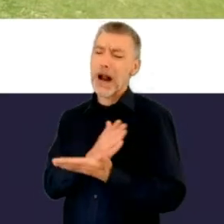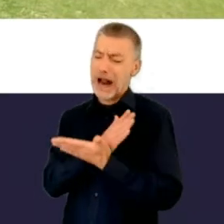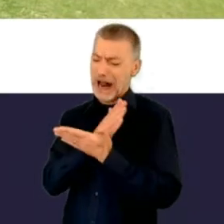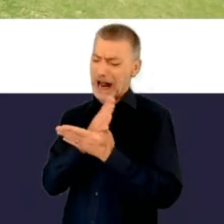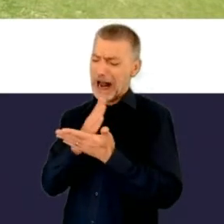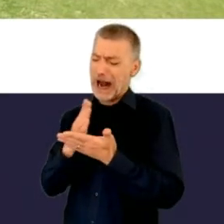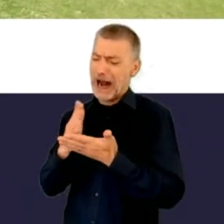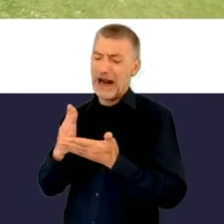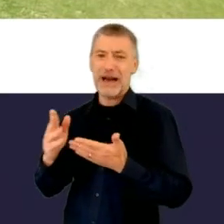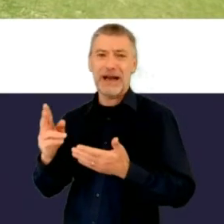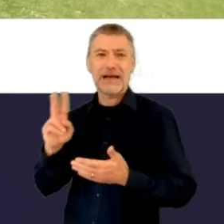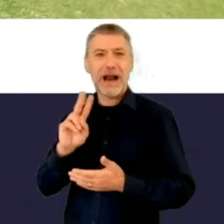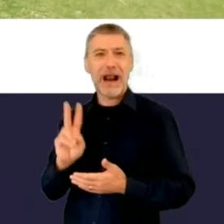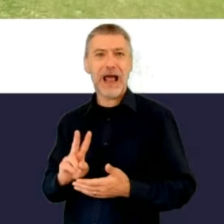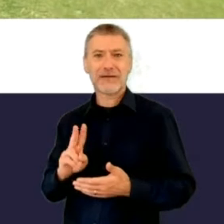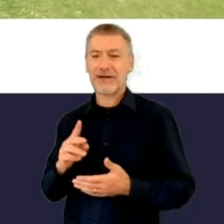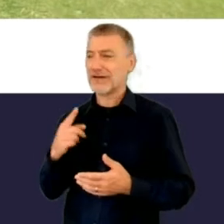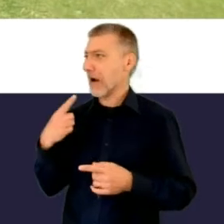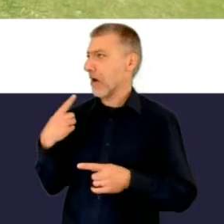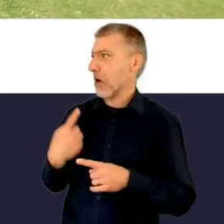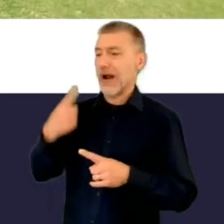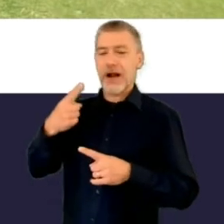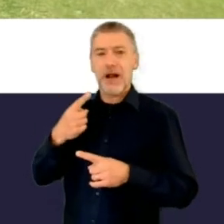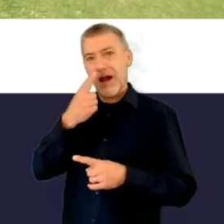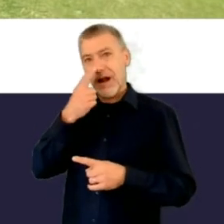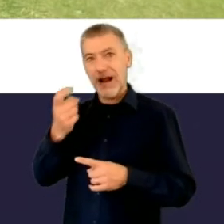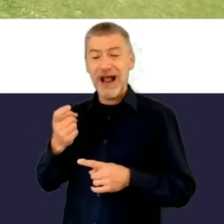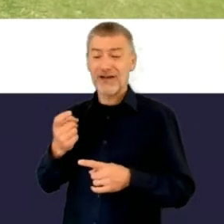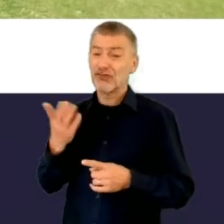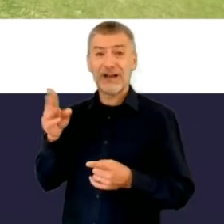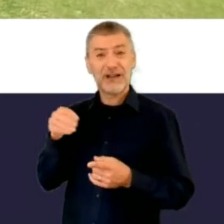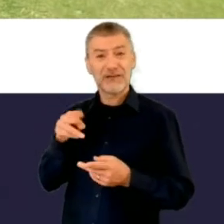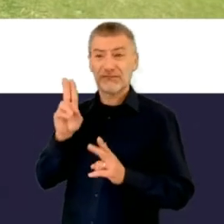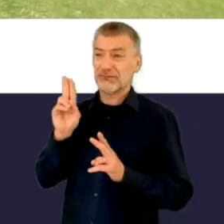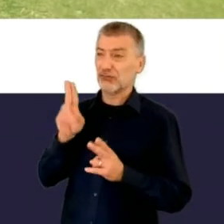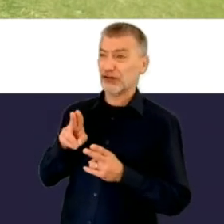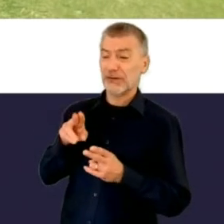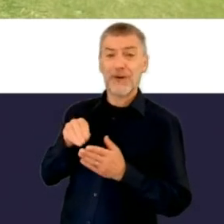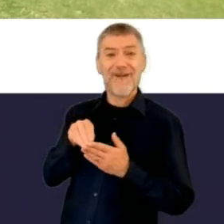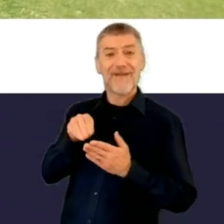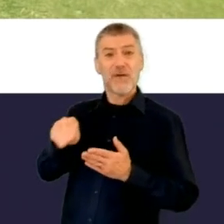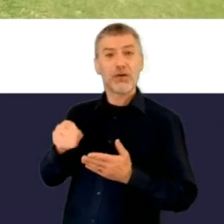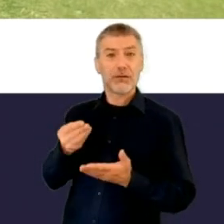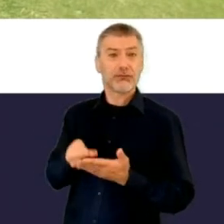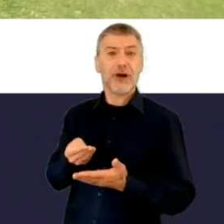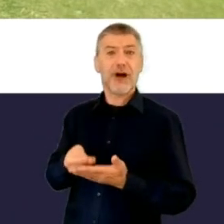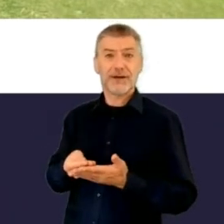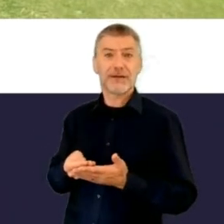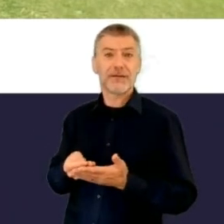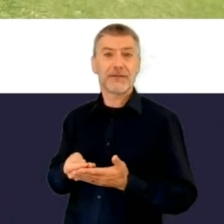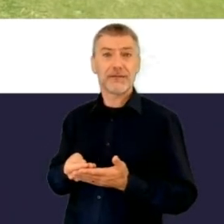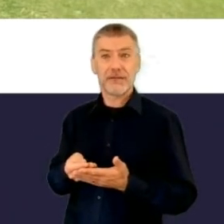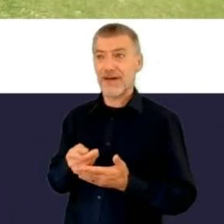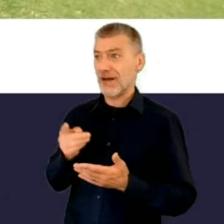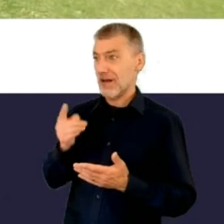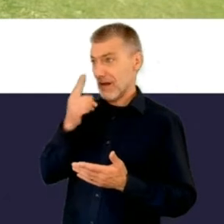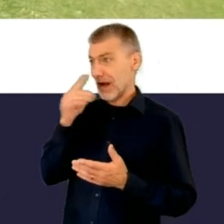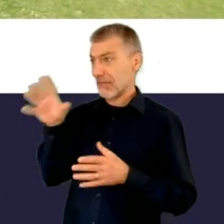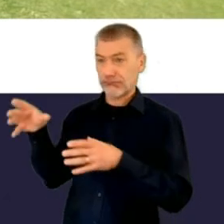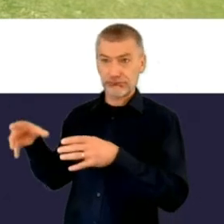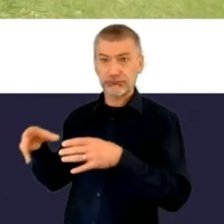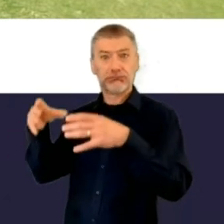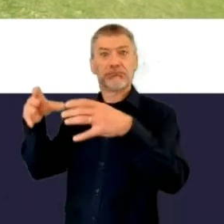quickly and at an affordable price. And so again, these can be used in places where you need a